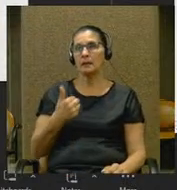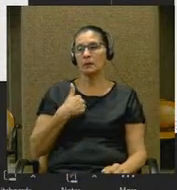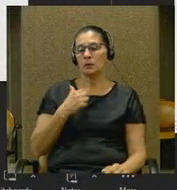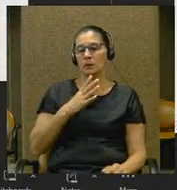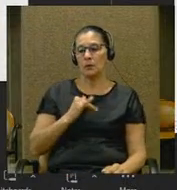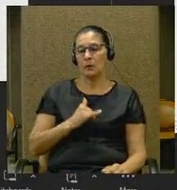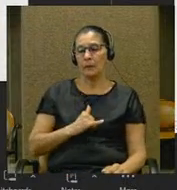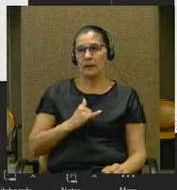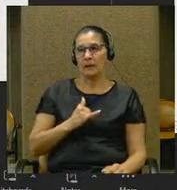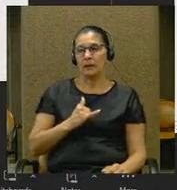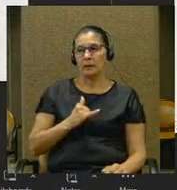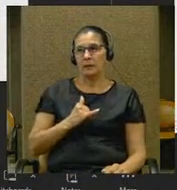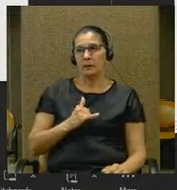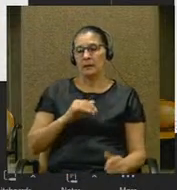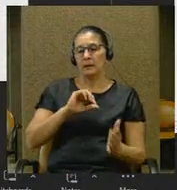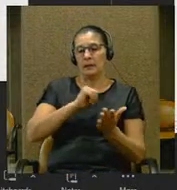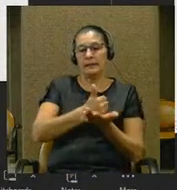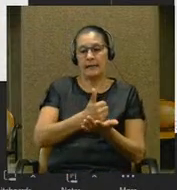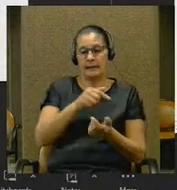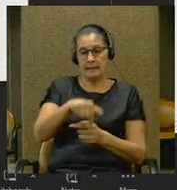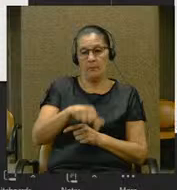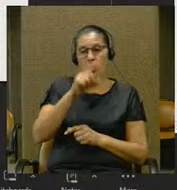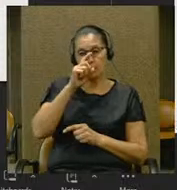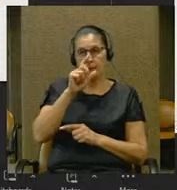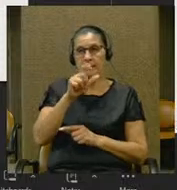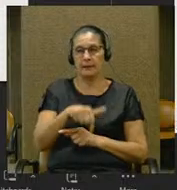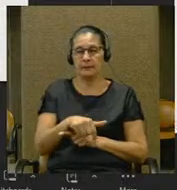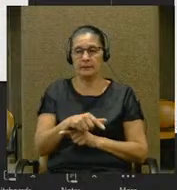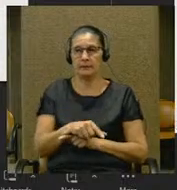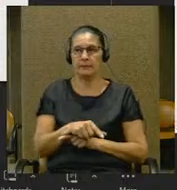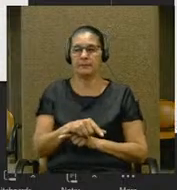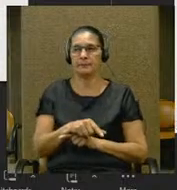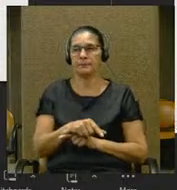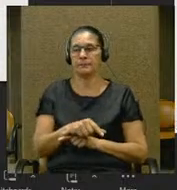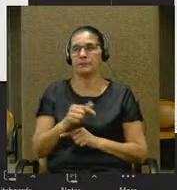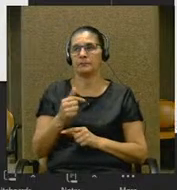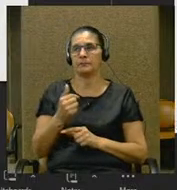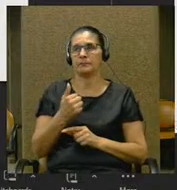to Montevideo, but I sure would like to someday.